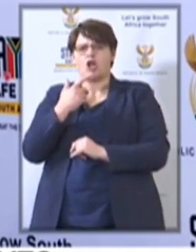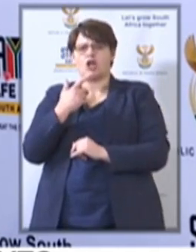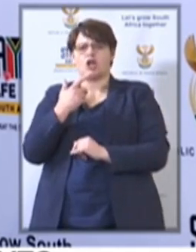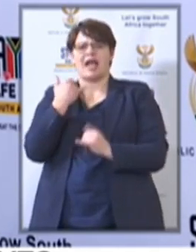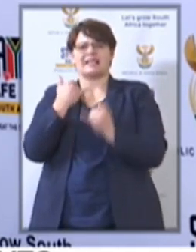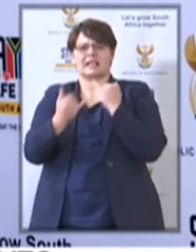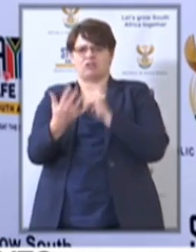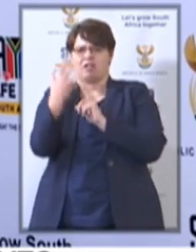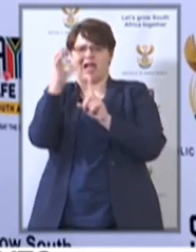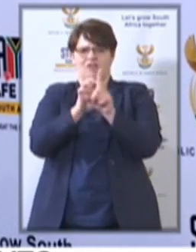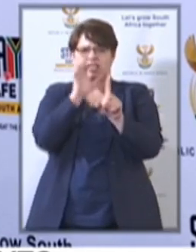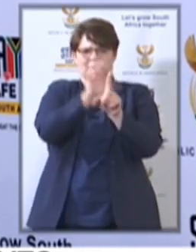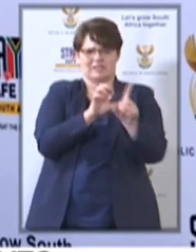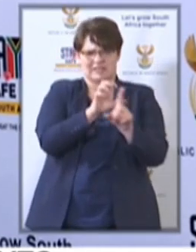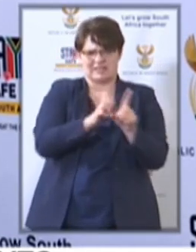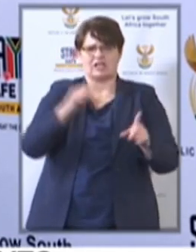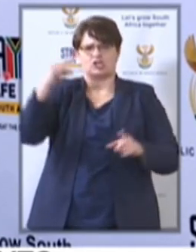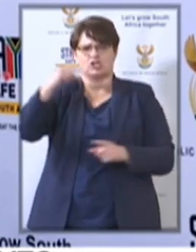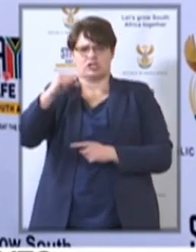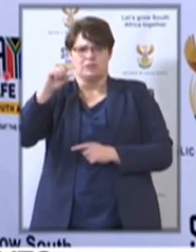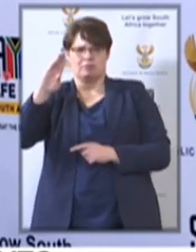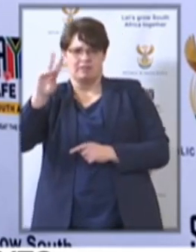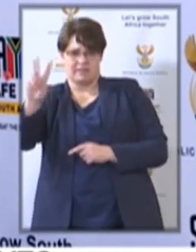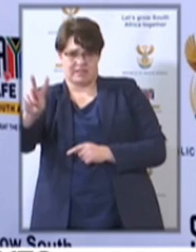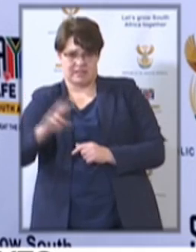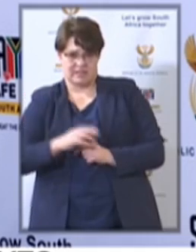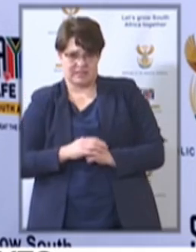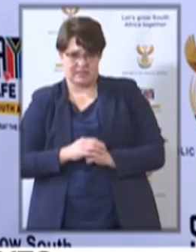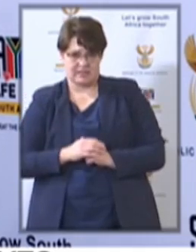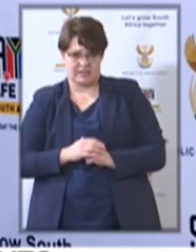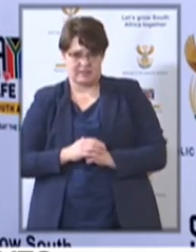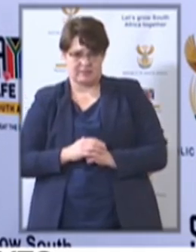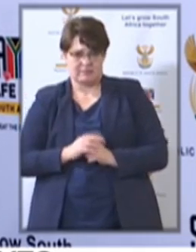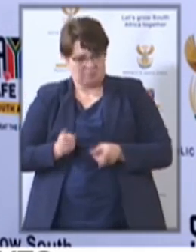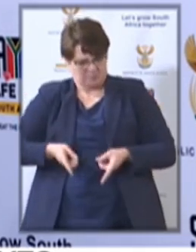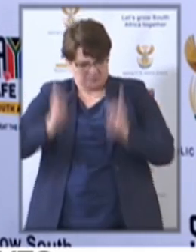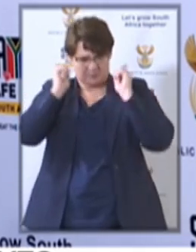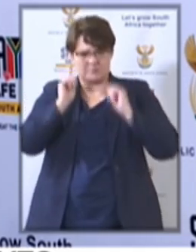harassment and gender-based violence and harm,